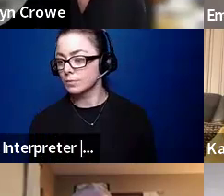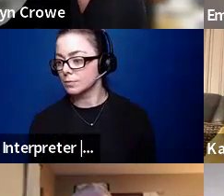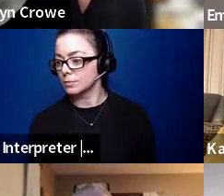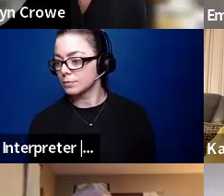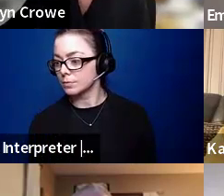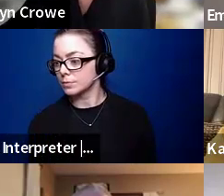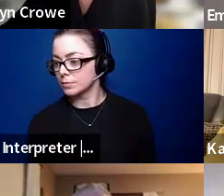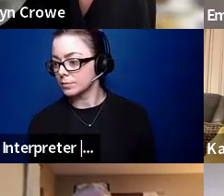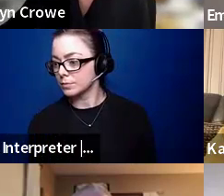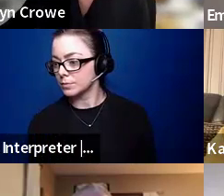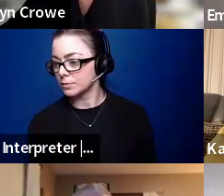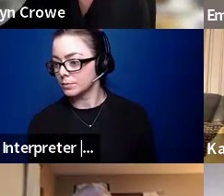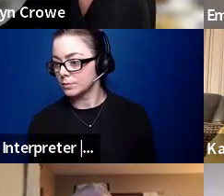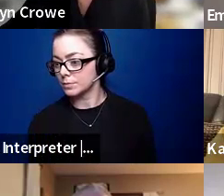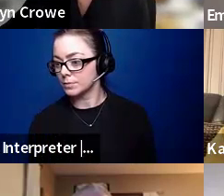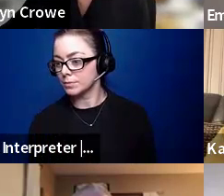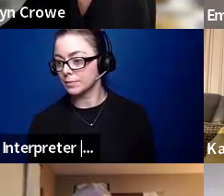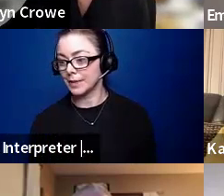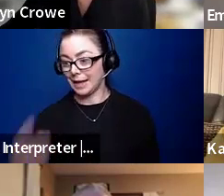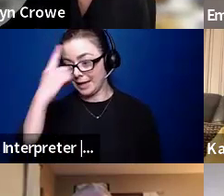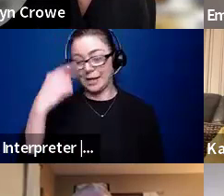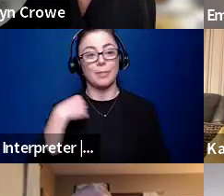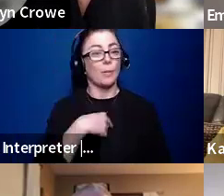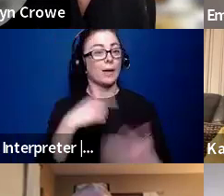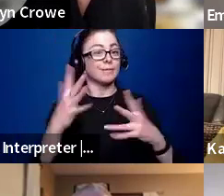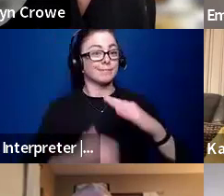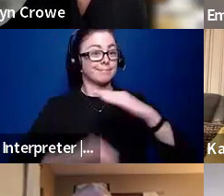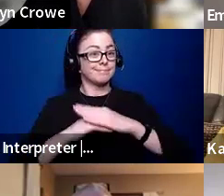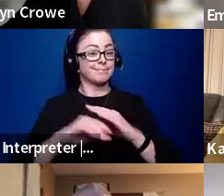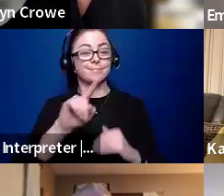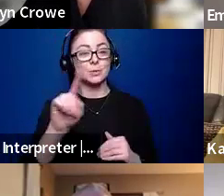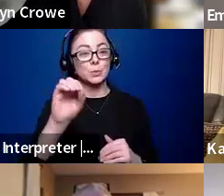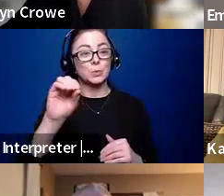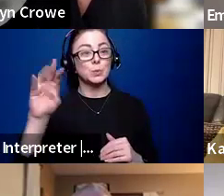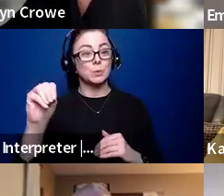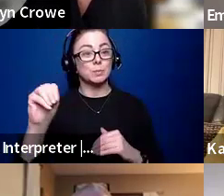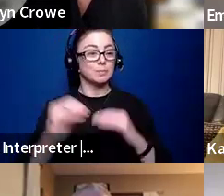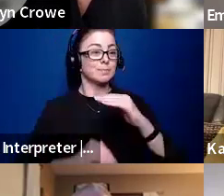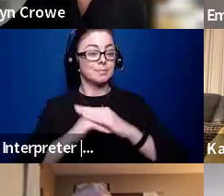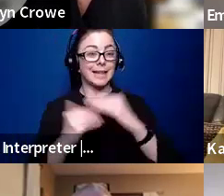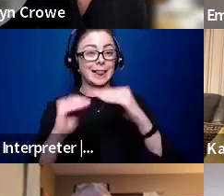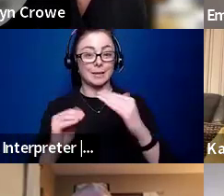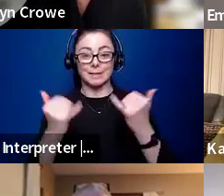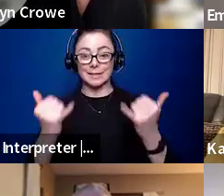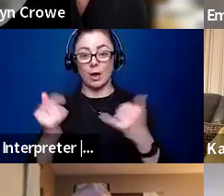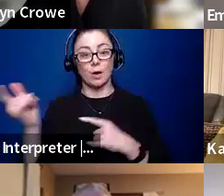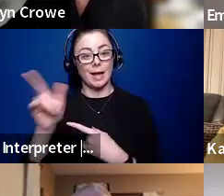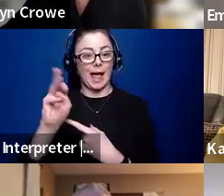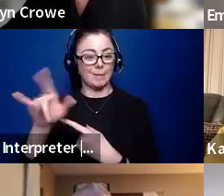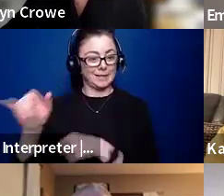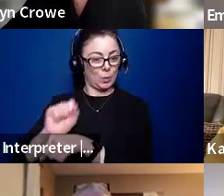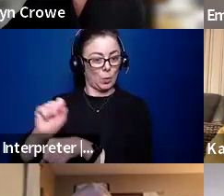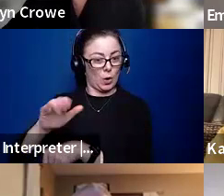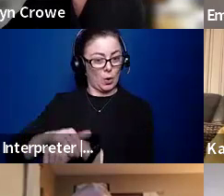Everyone, I think we reached our Zoom limit, so we are working on fixing that right now as far as number of participants. Emily's working on that behind the scenes.